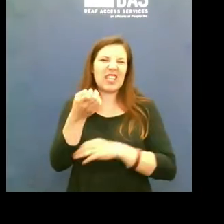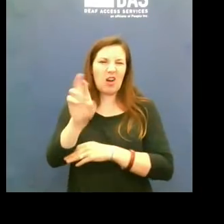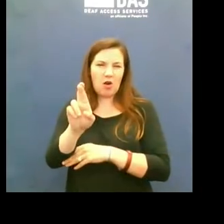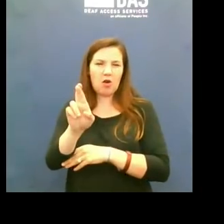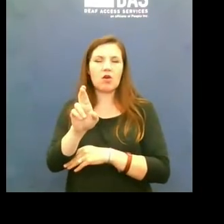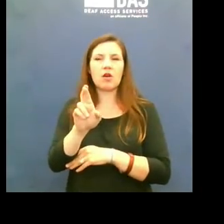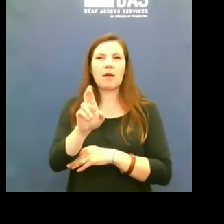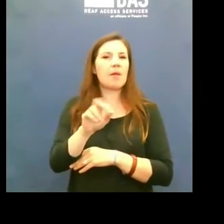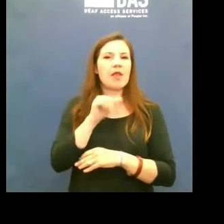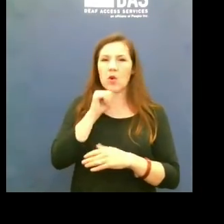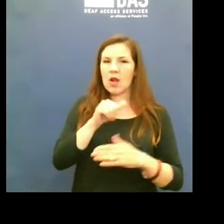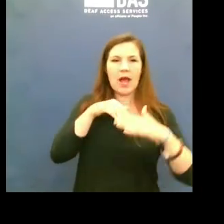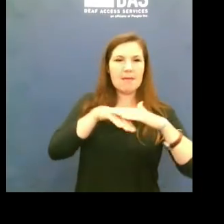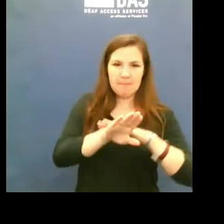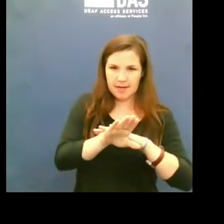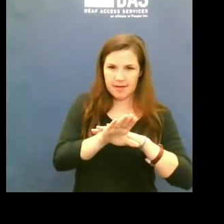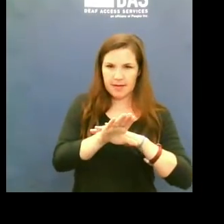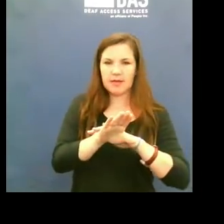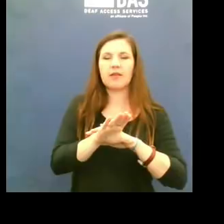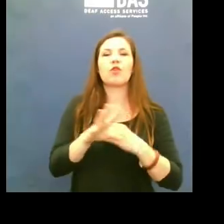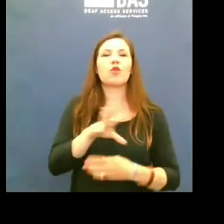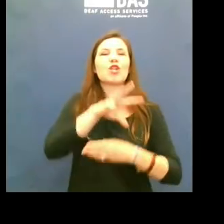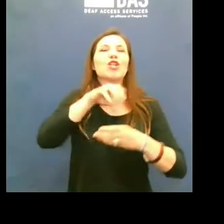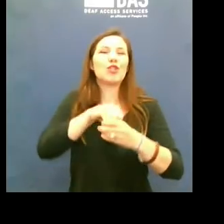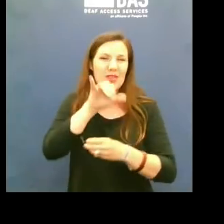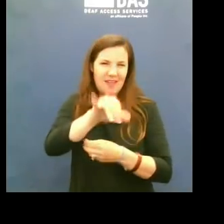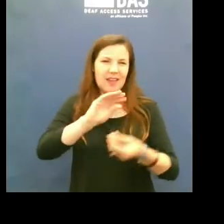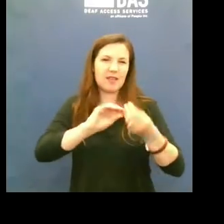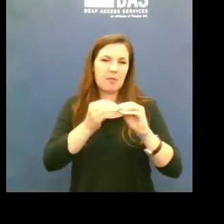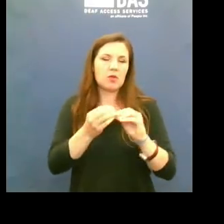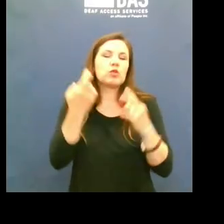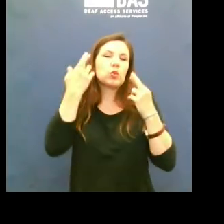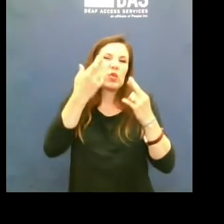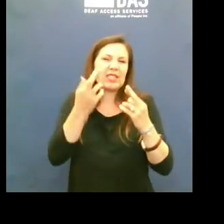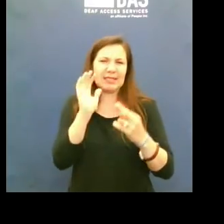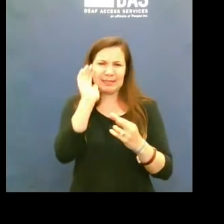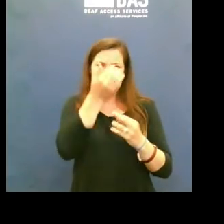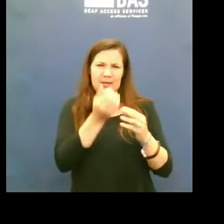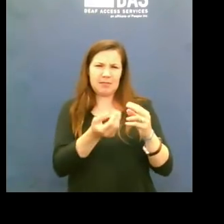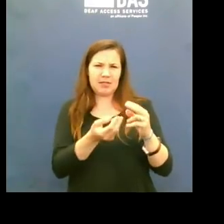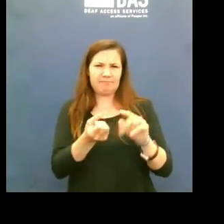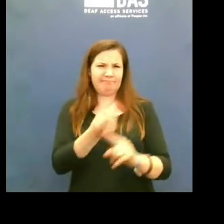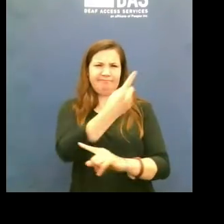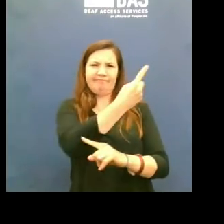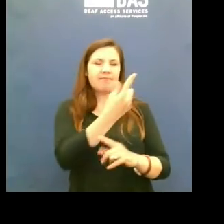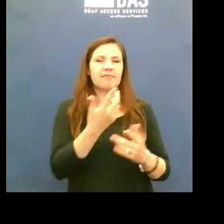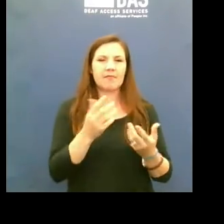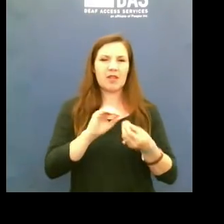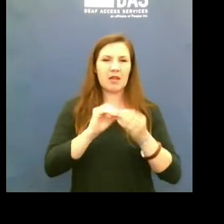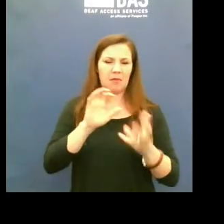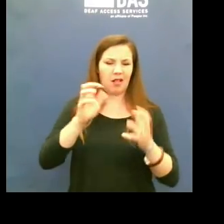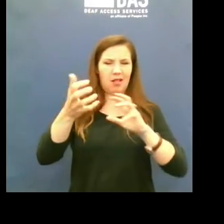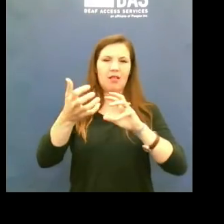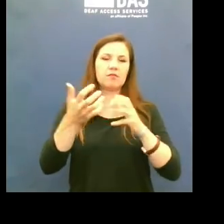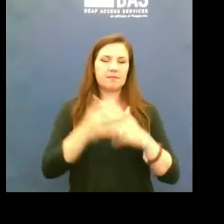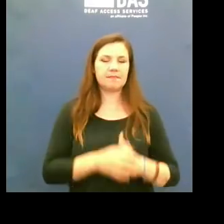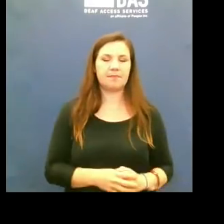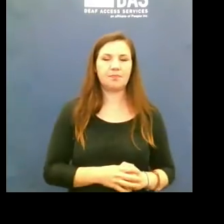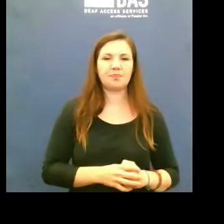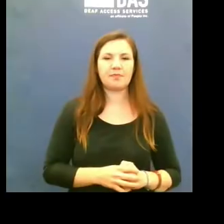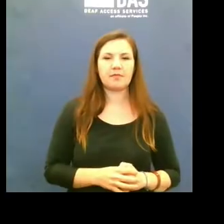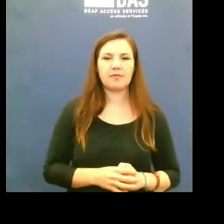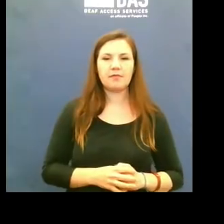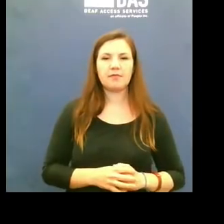not admitted, were also being included in the number that we received from New York State. So that threw off those numbers with regards to